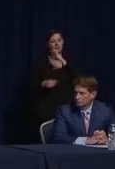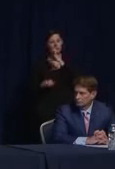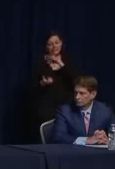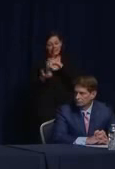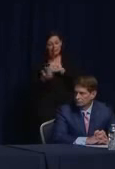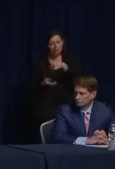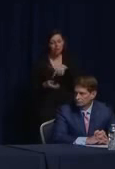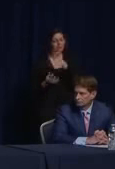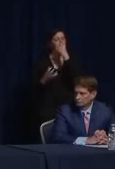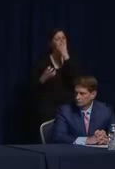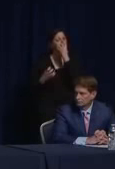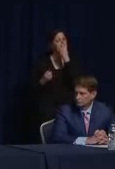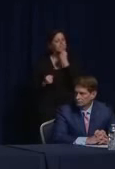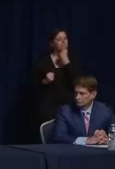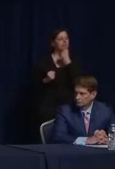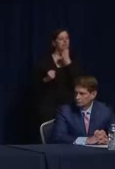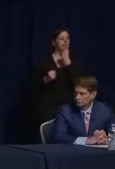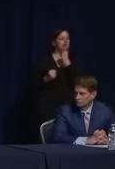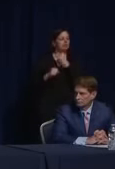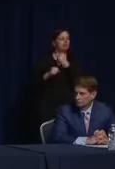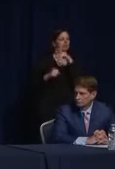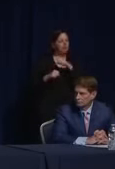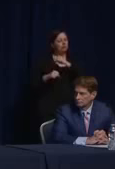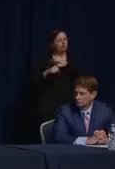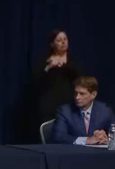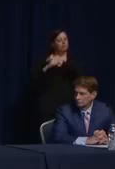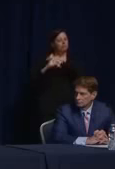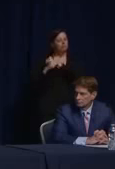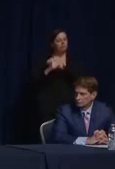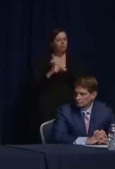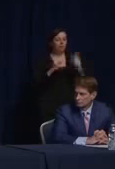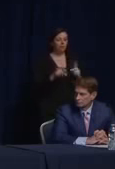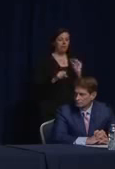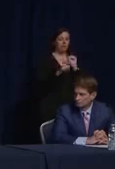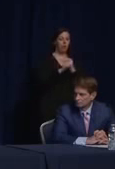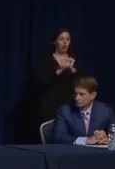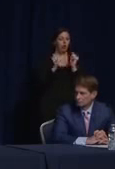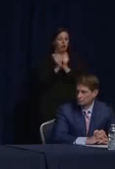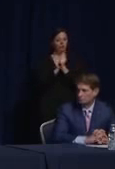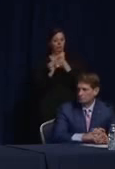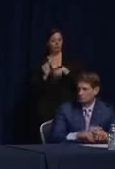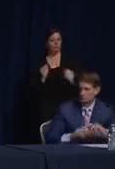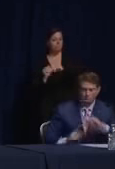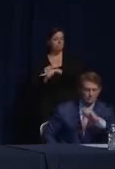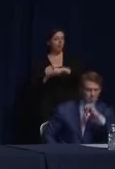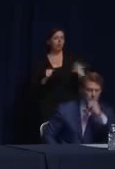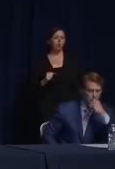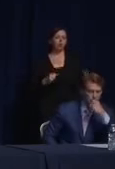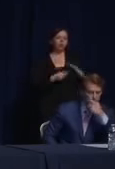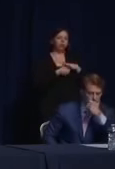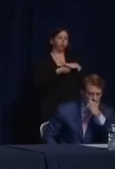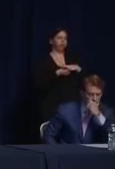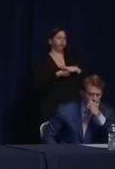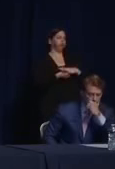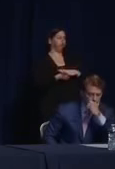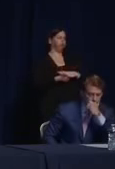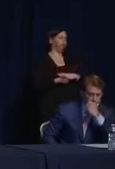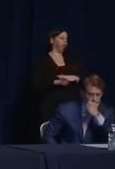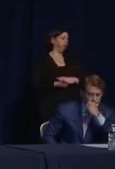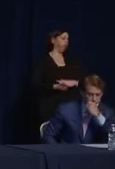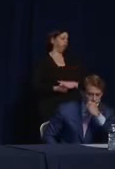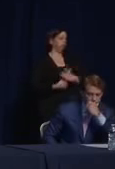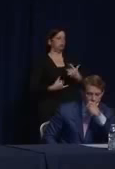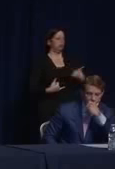understand that the healthcare workers in these facilities are under a significant amount of strain right now